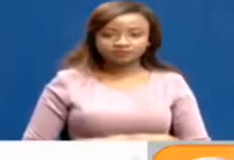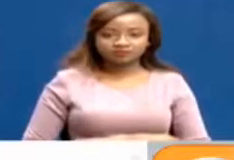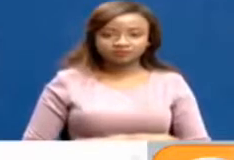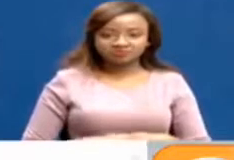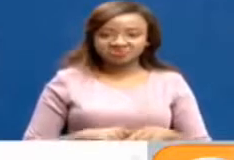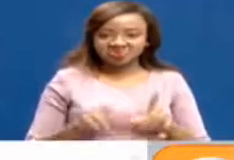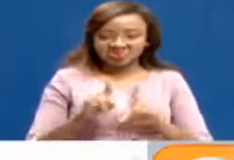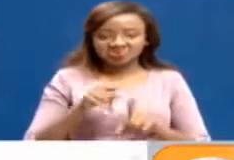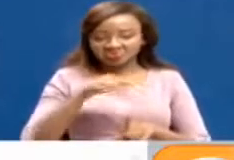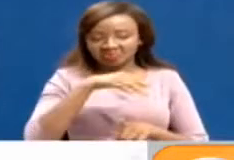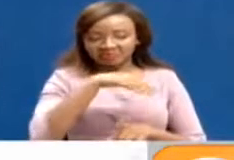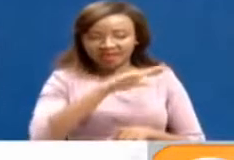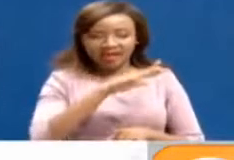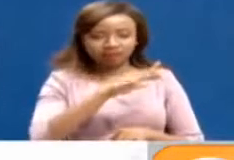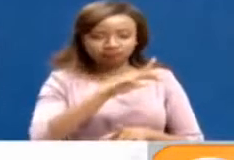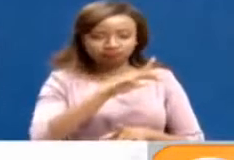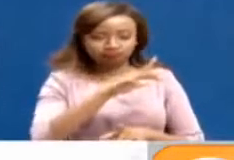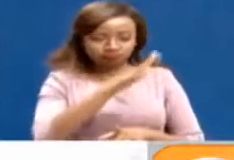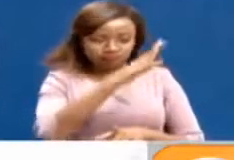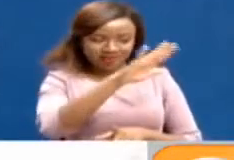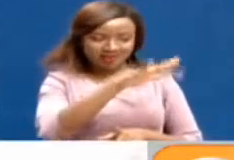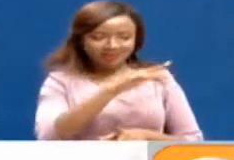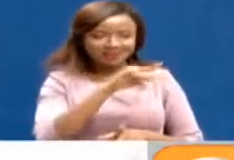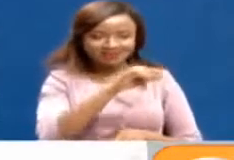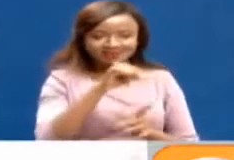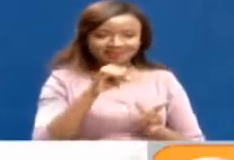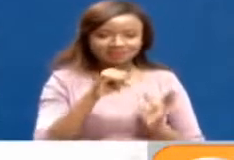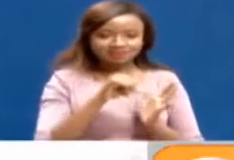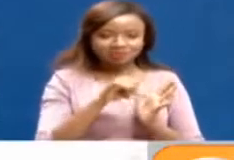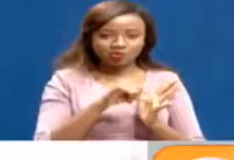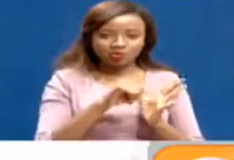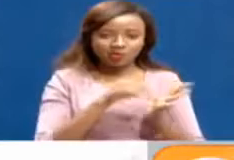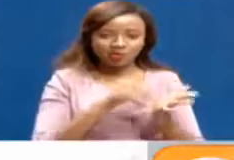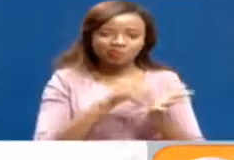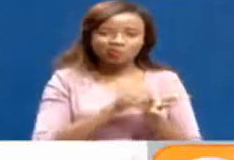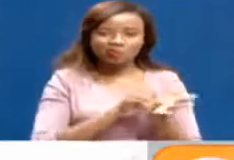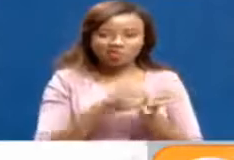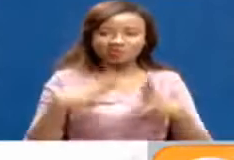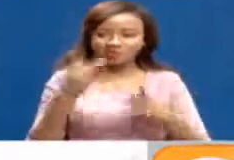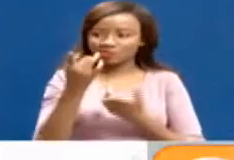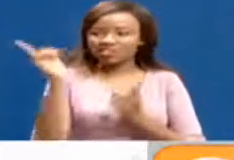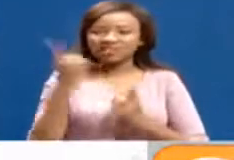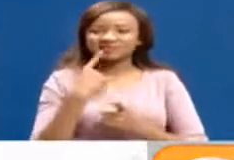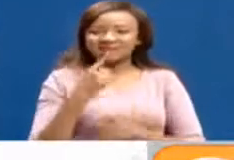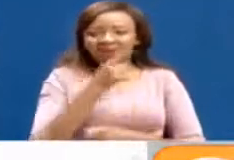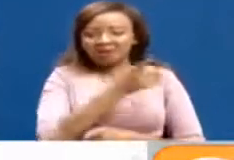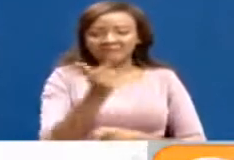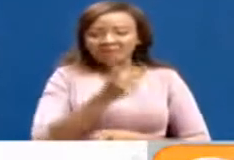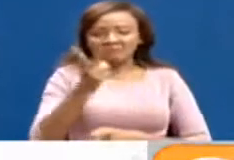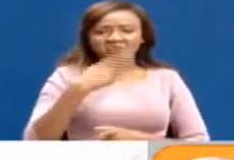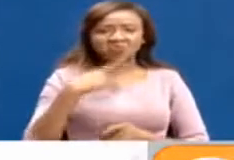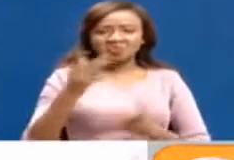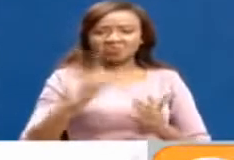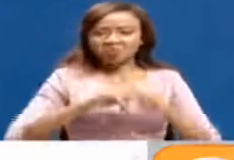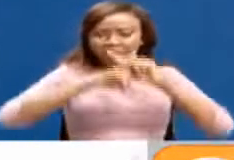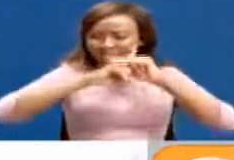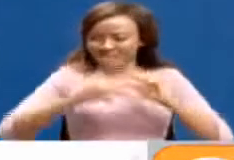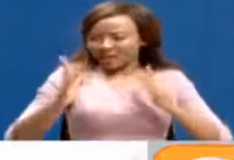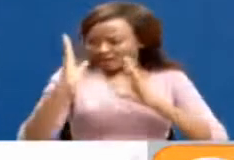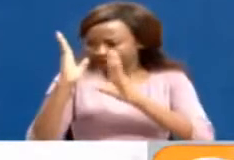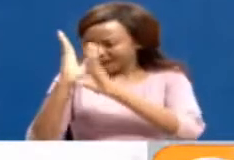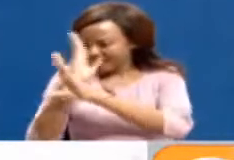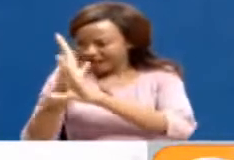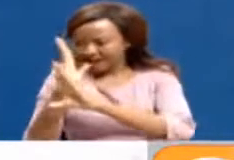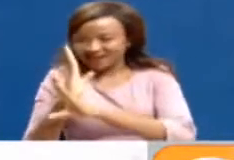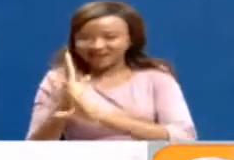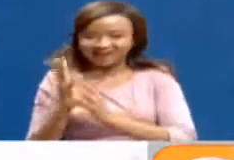weakest link in this COVID-19 pandemic fight, that you guys literally ran away and left Kenyans at their hour